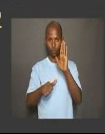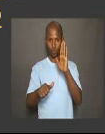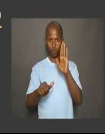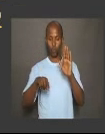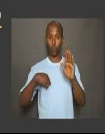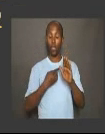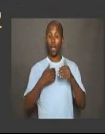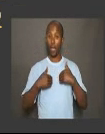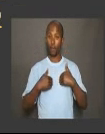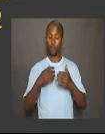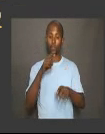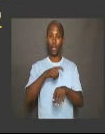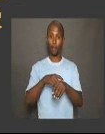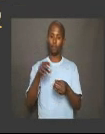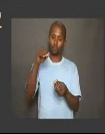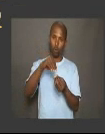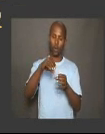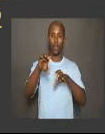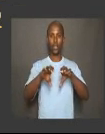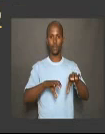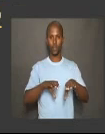have time for one more activity.